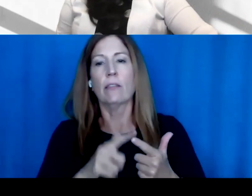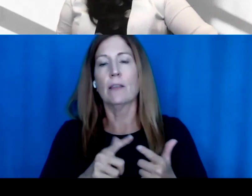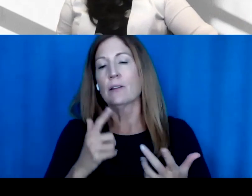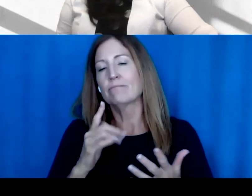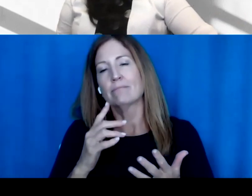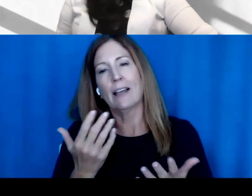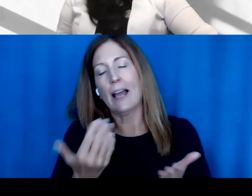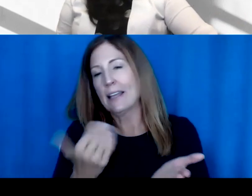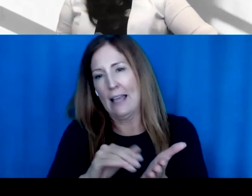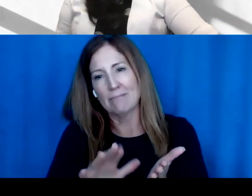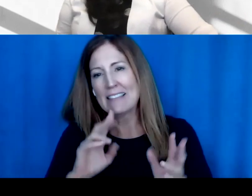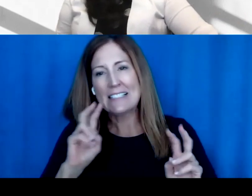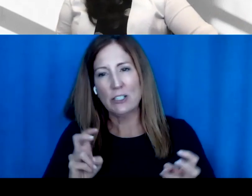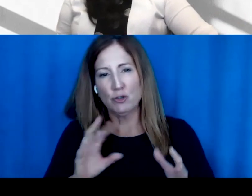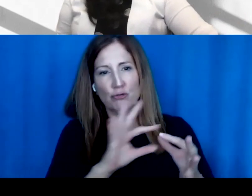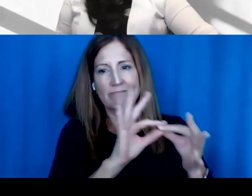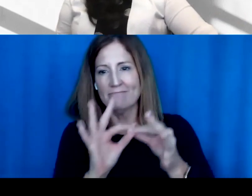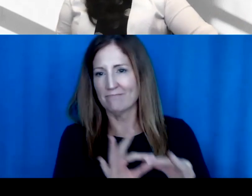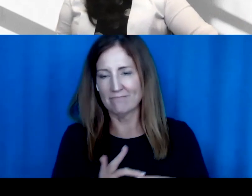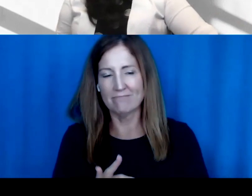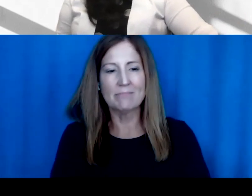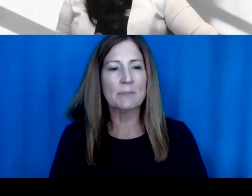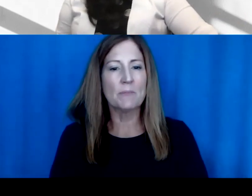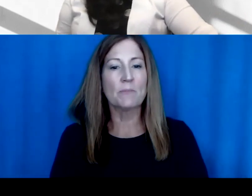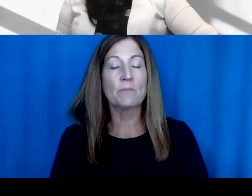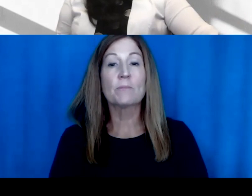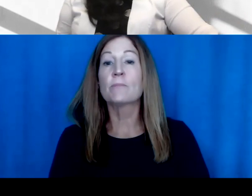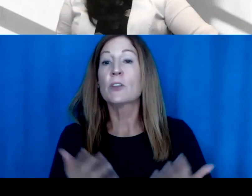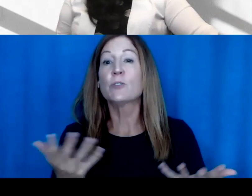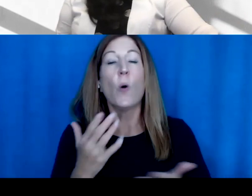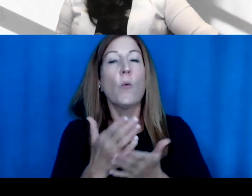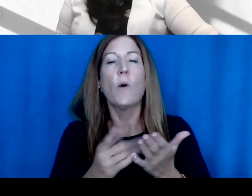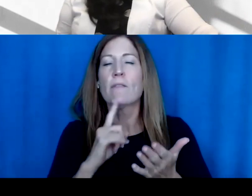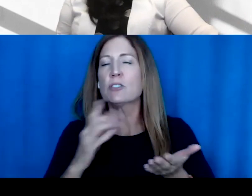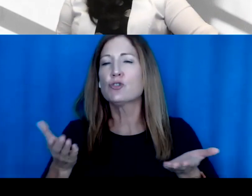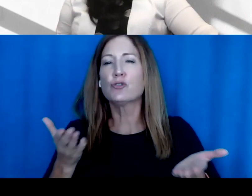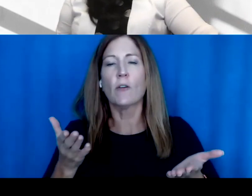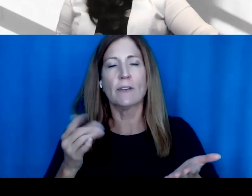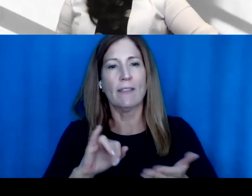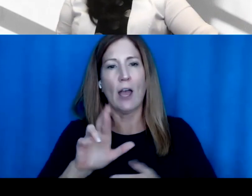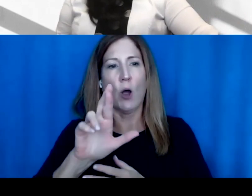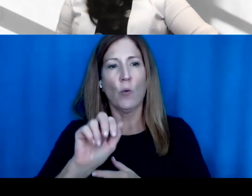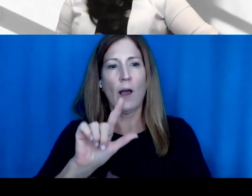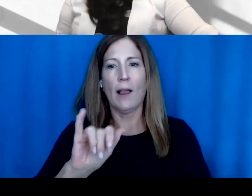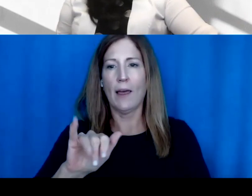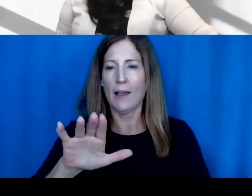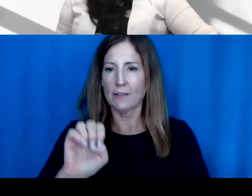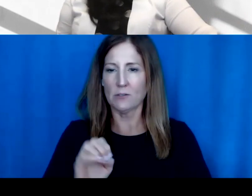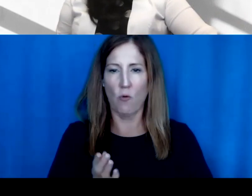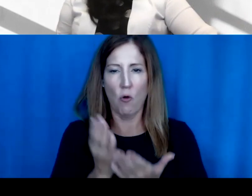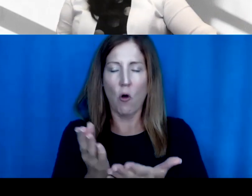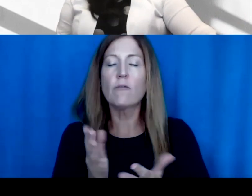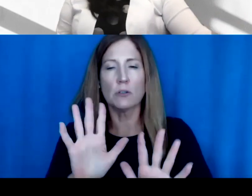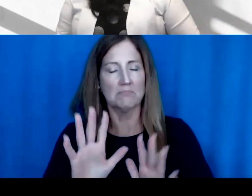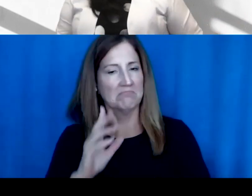connected. So what are some of the services that Reliance offers? So I'll talk to you a little bit about